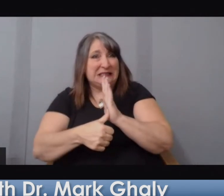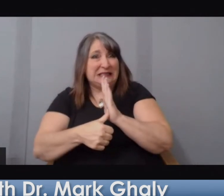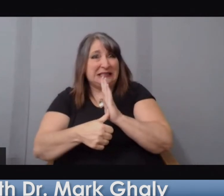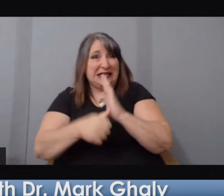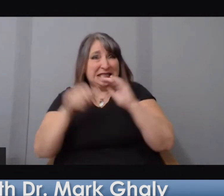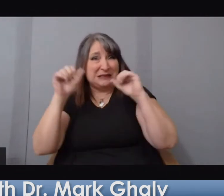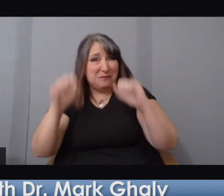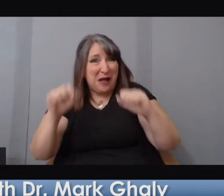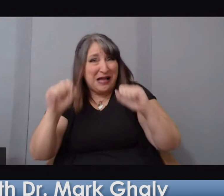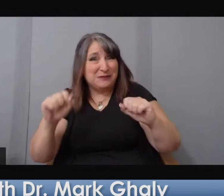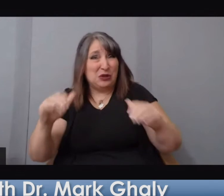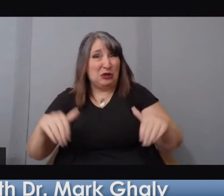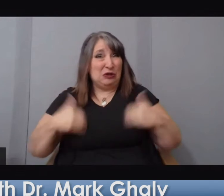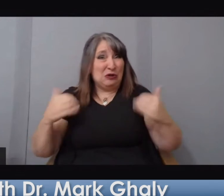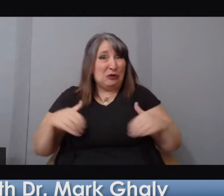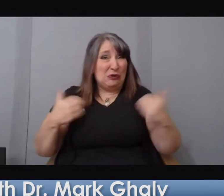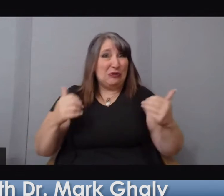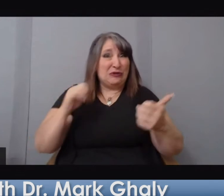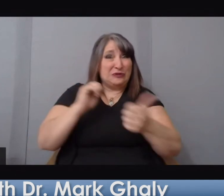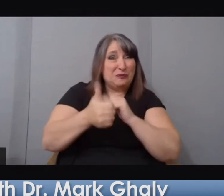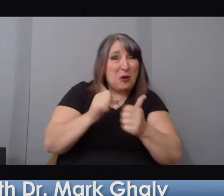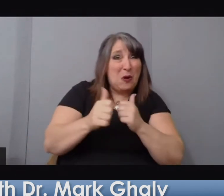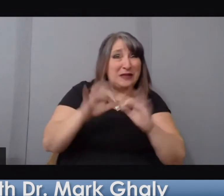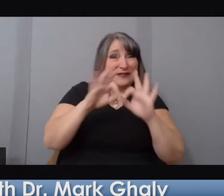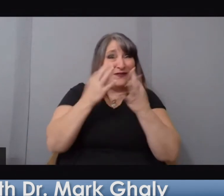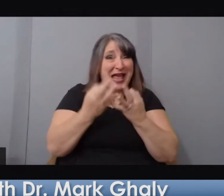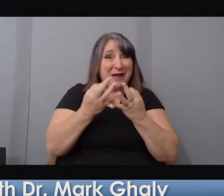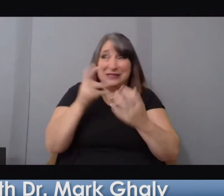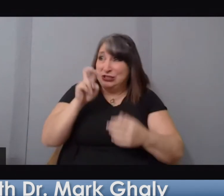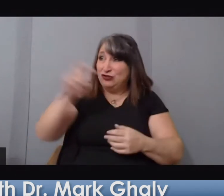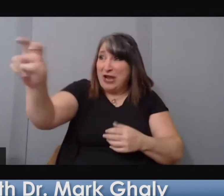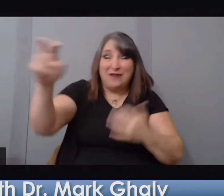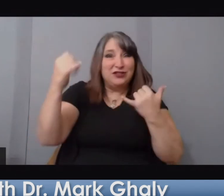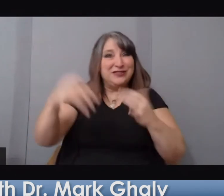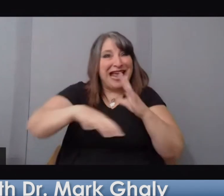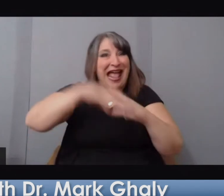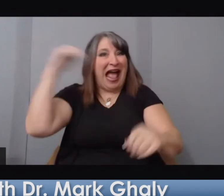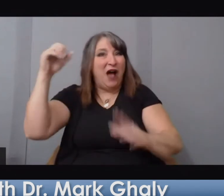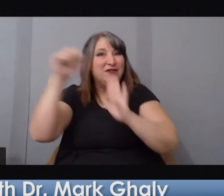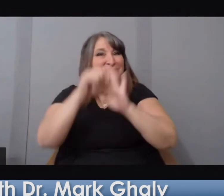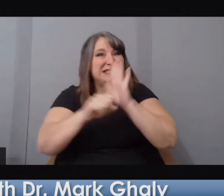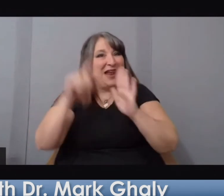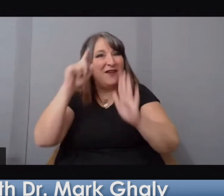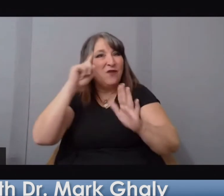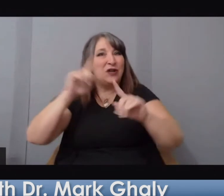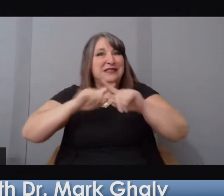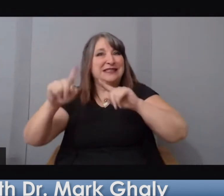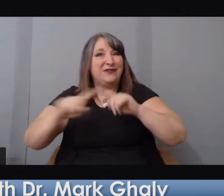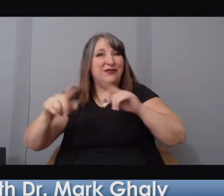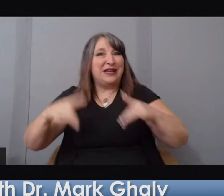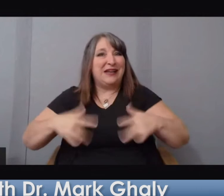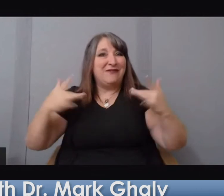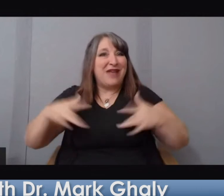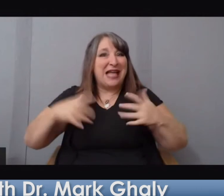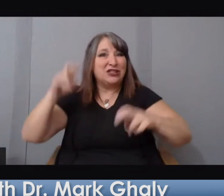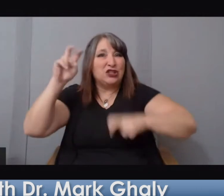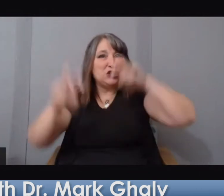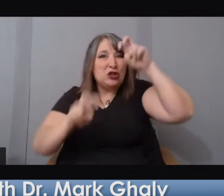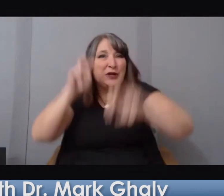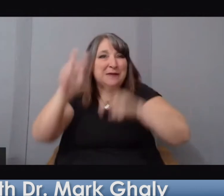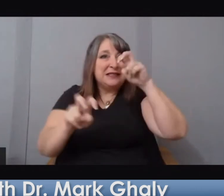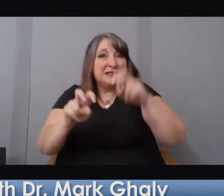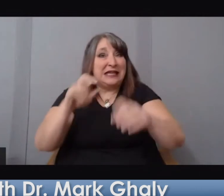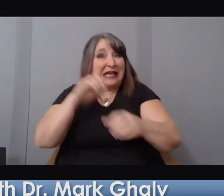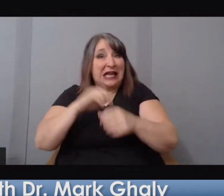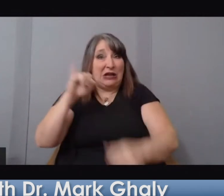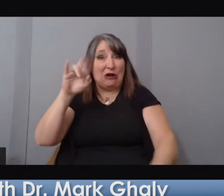youth sports families are traveling today out of state for a competition, and in Irvine,